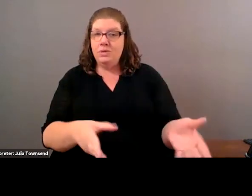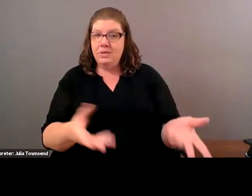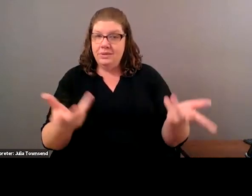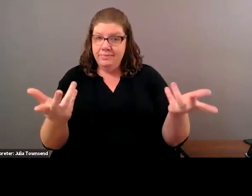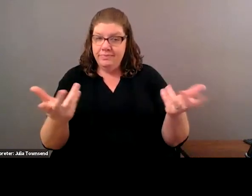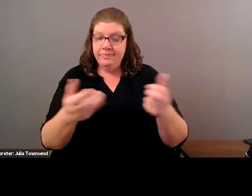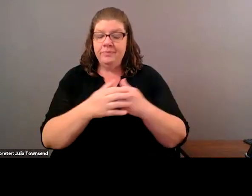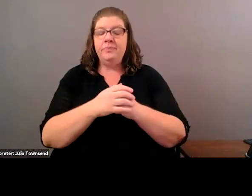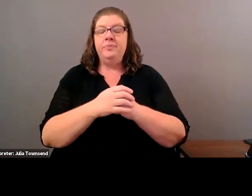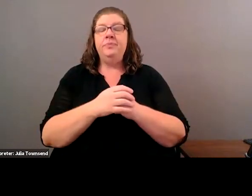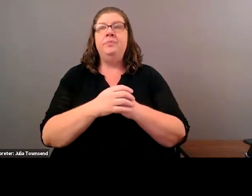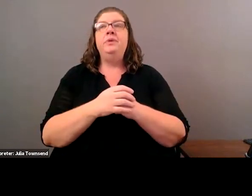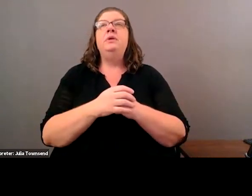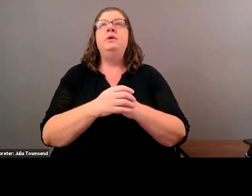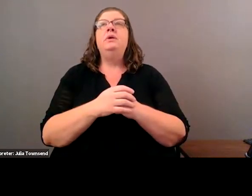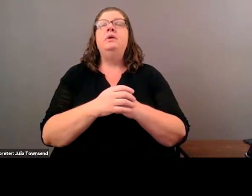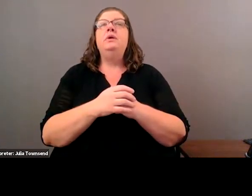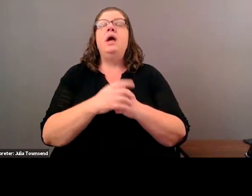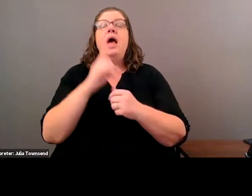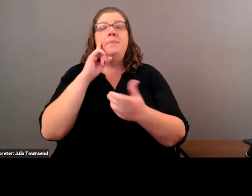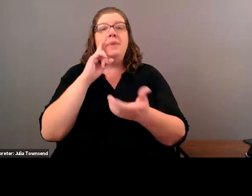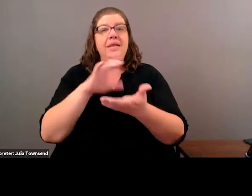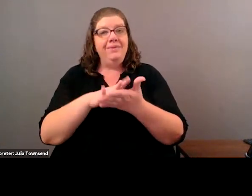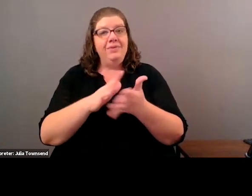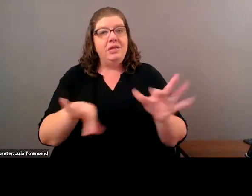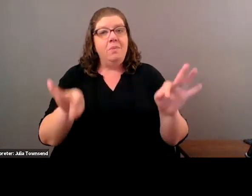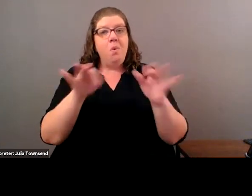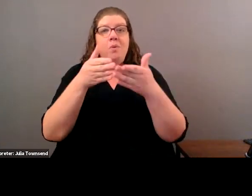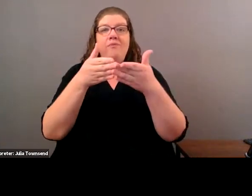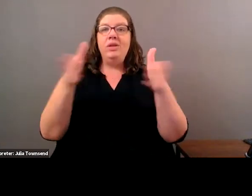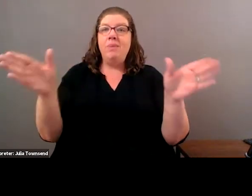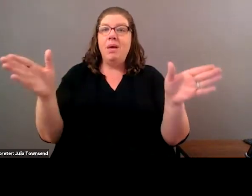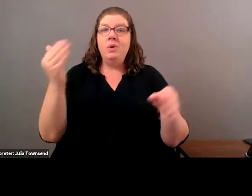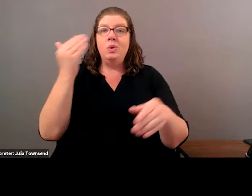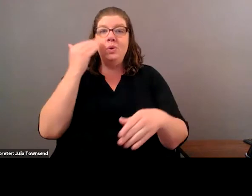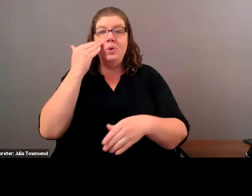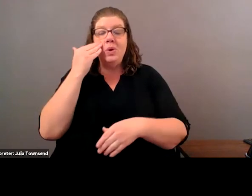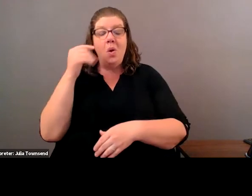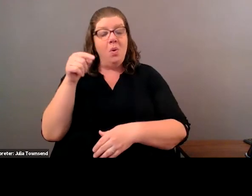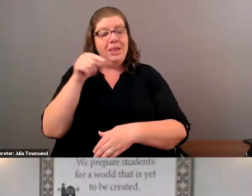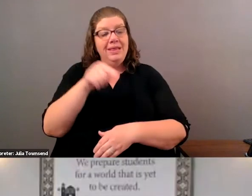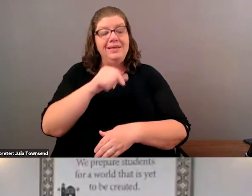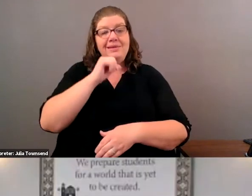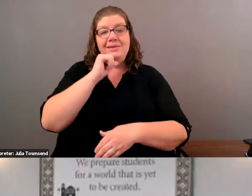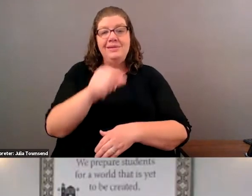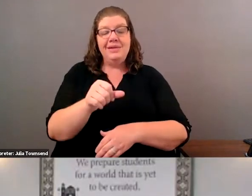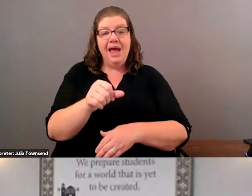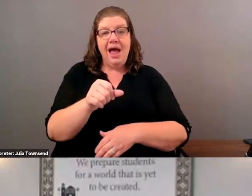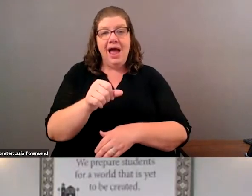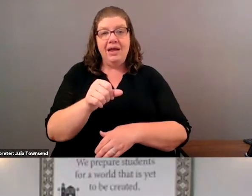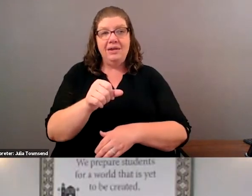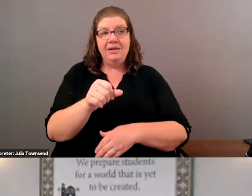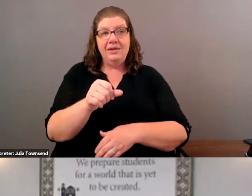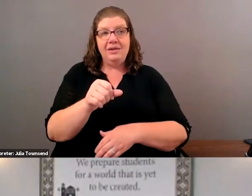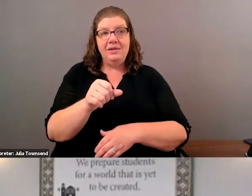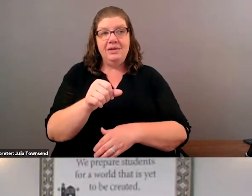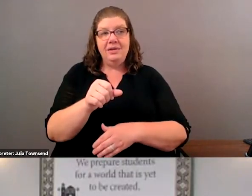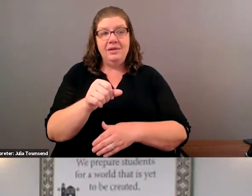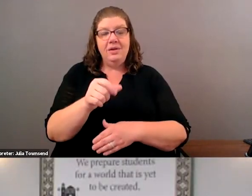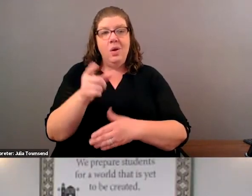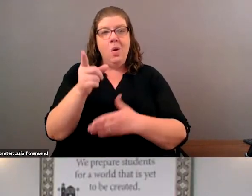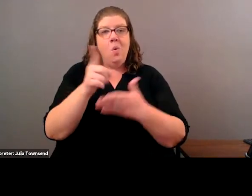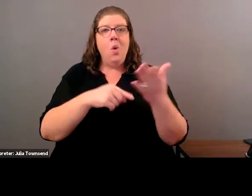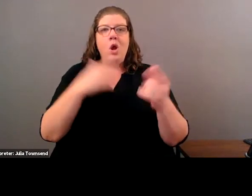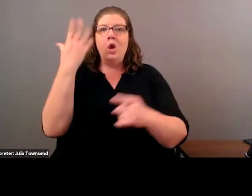Also, I believe it's important for the public to know that this is not what it pretends to